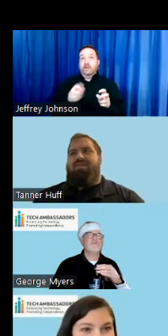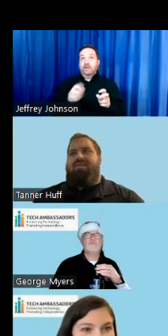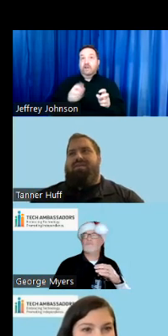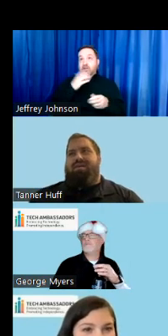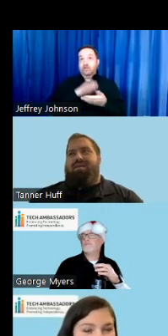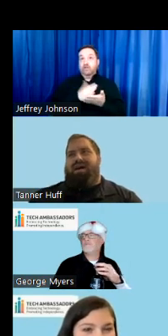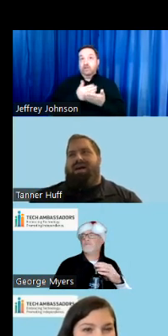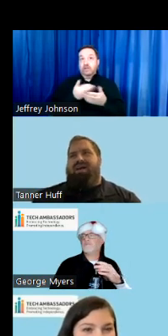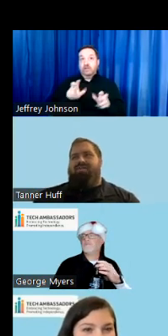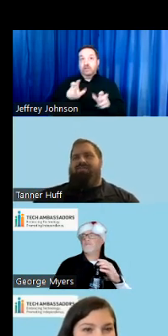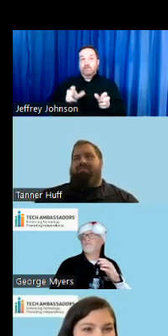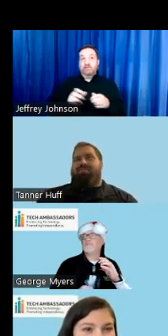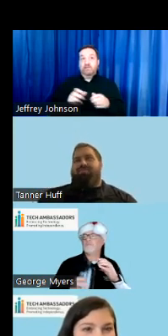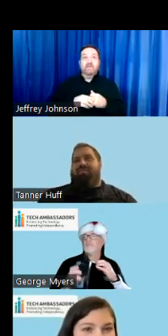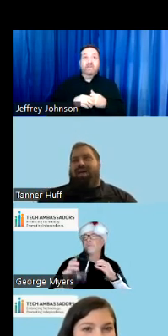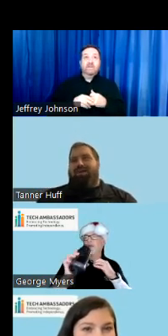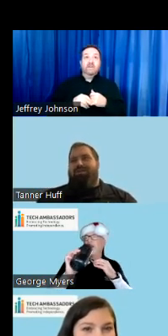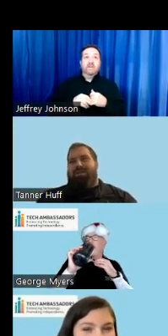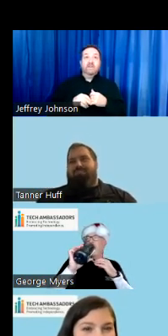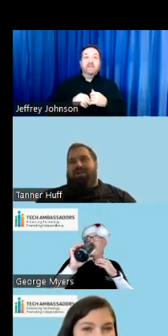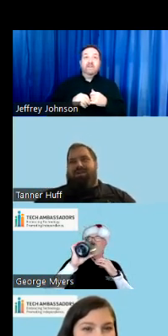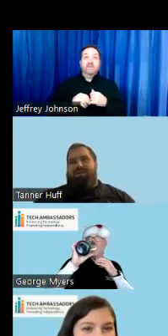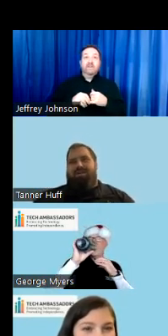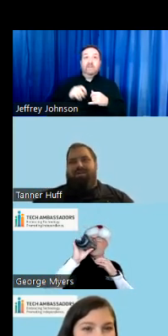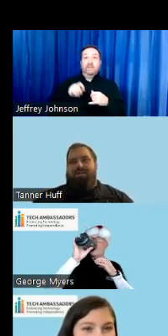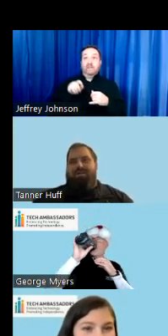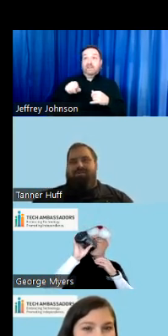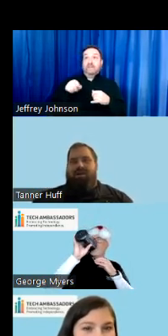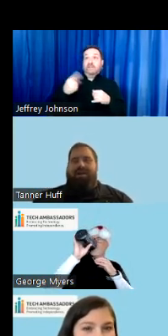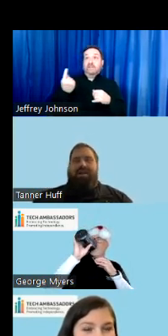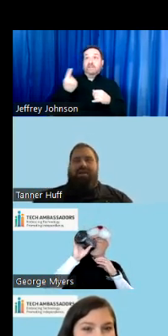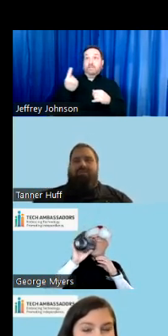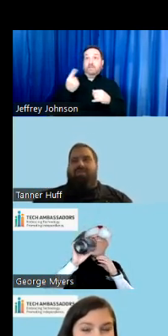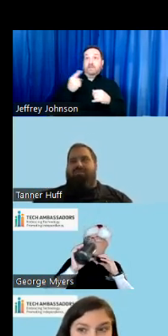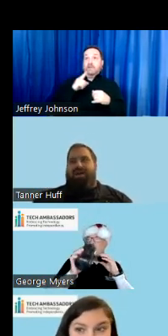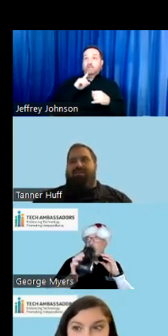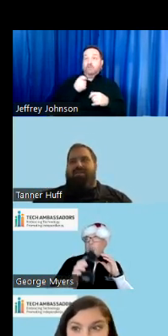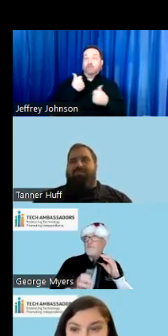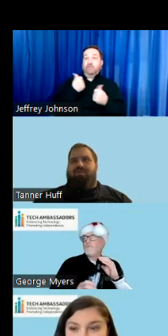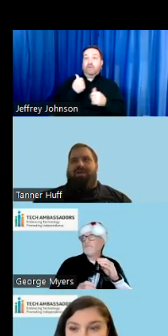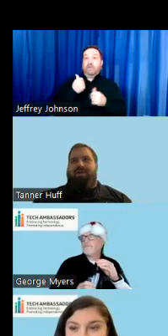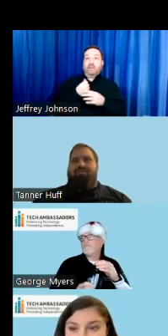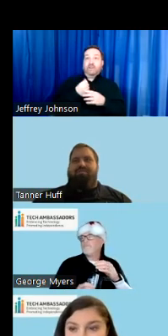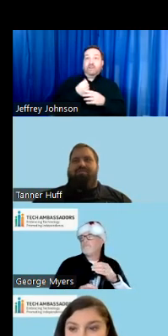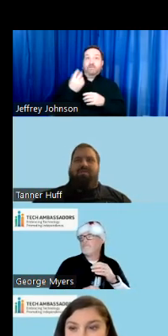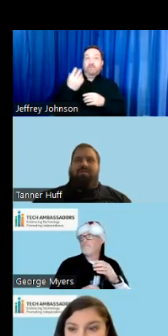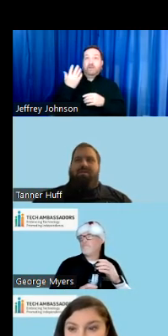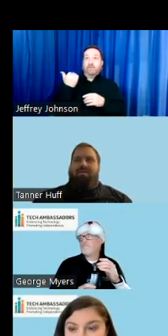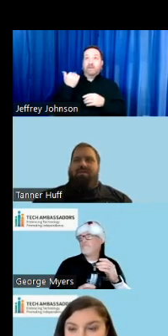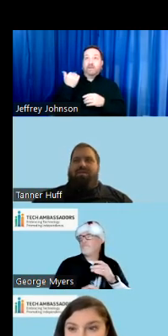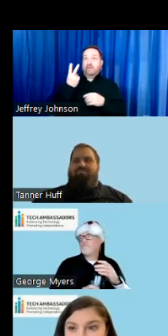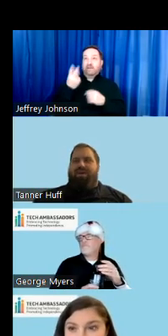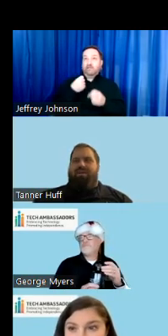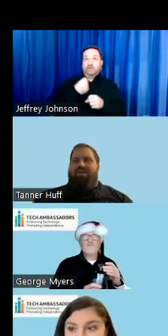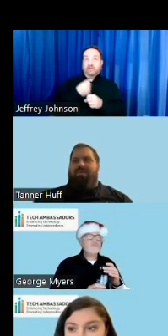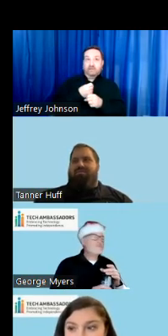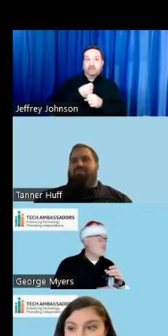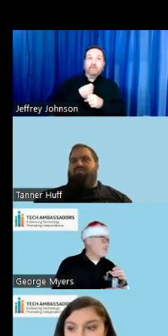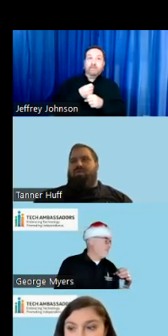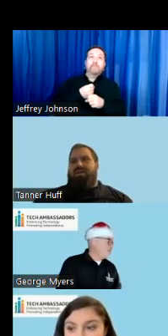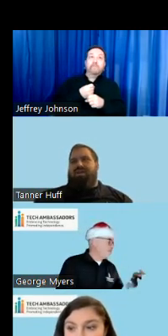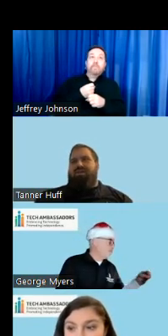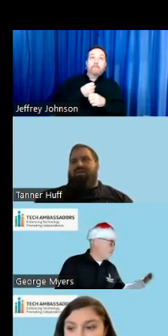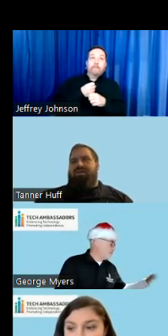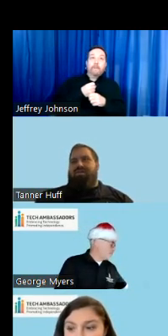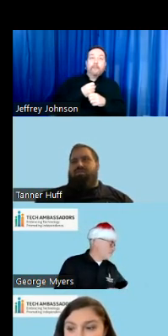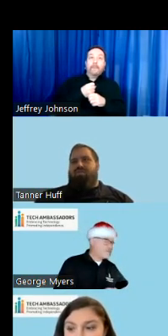that I've actually been trying to get for the past couple years, because